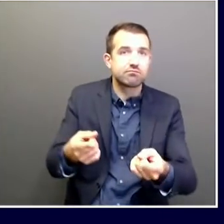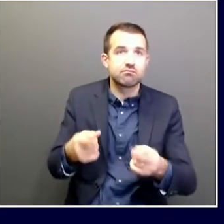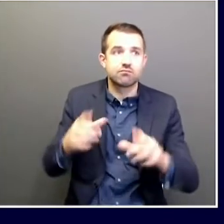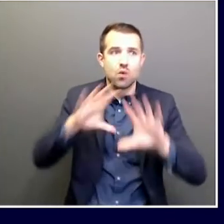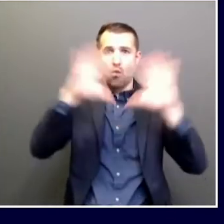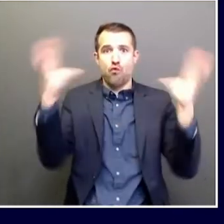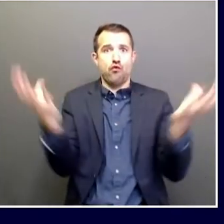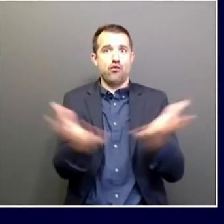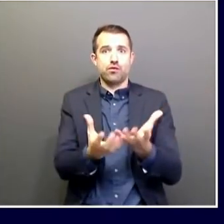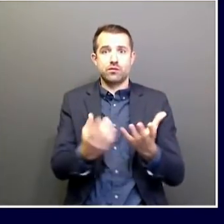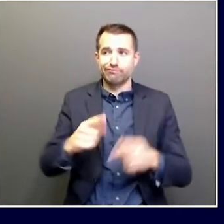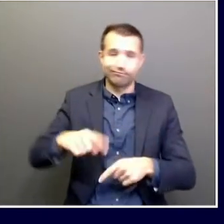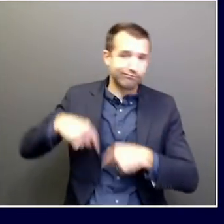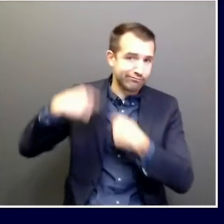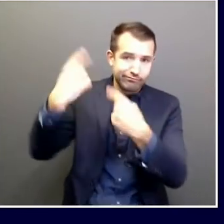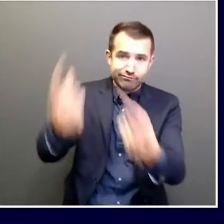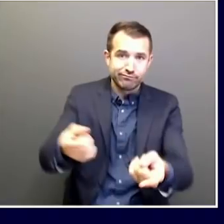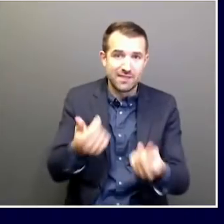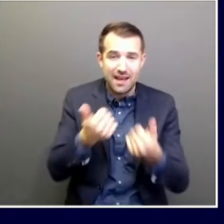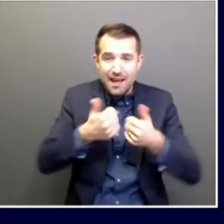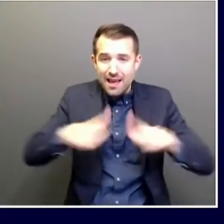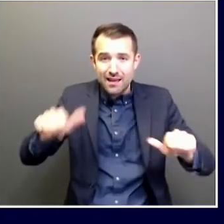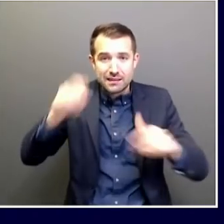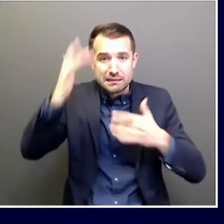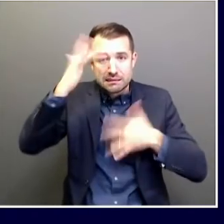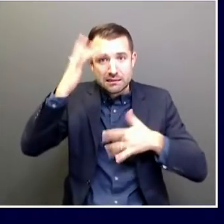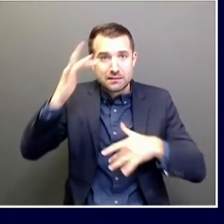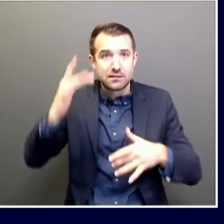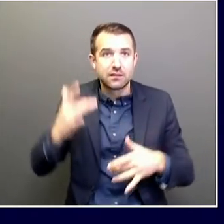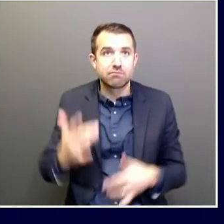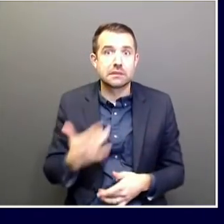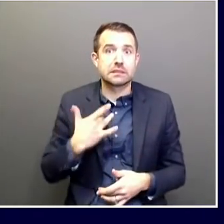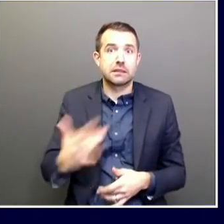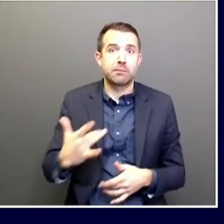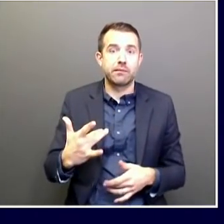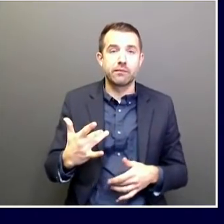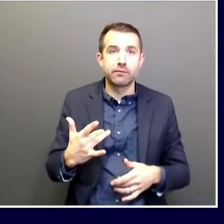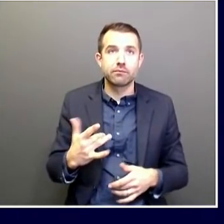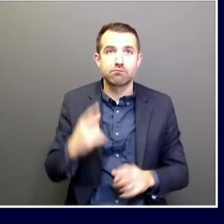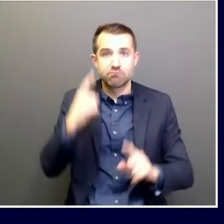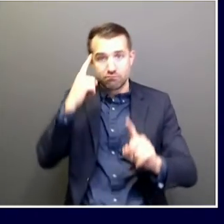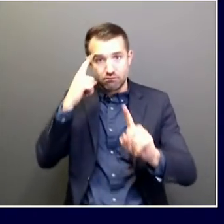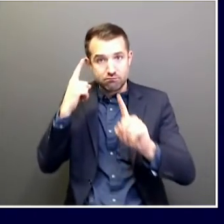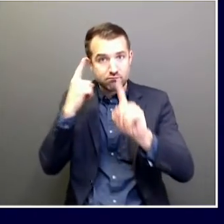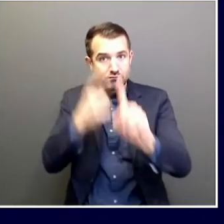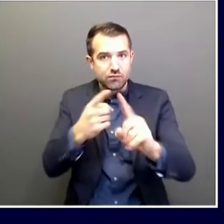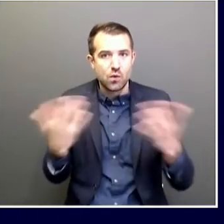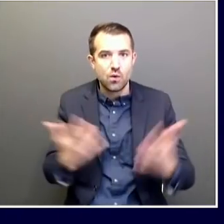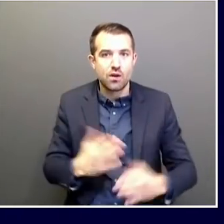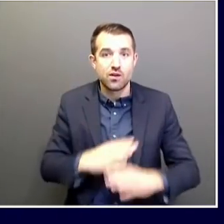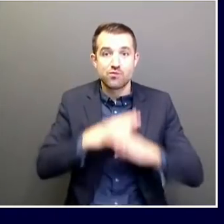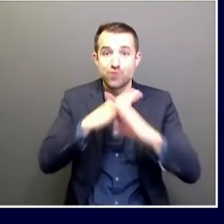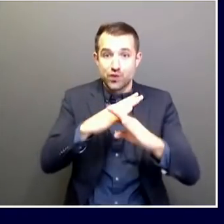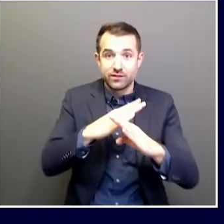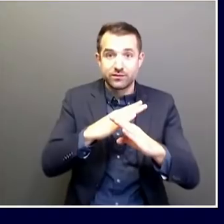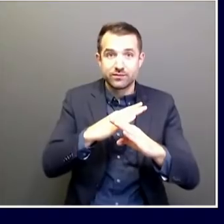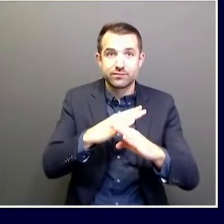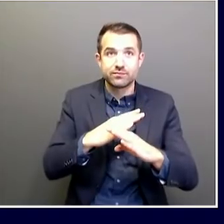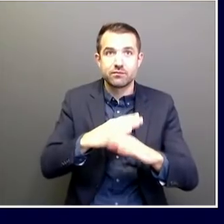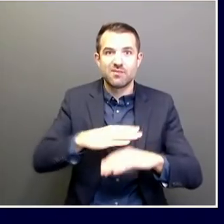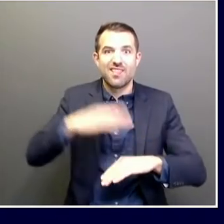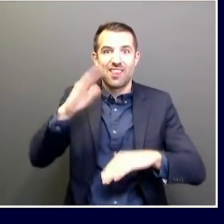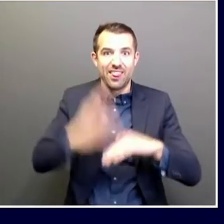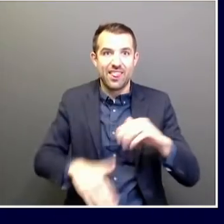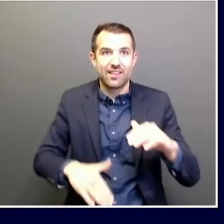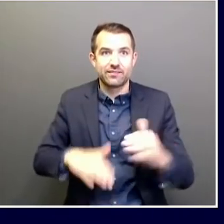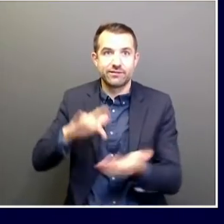preference and the priority and the recommendation is always for prevention over treatment. But treatment's important too. And as